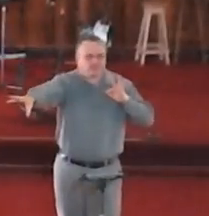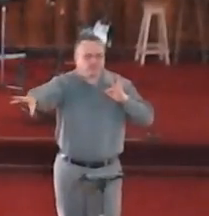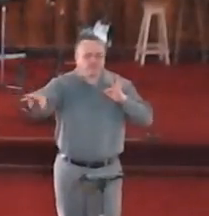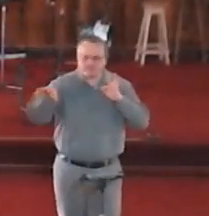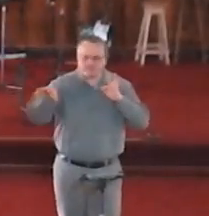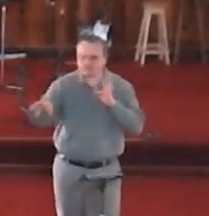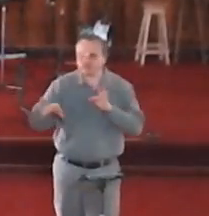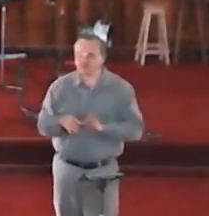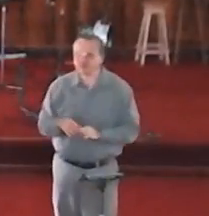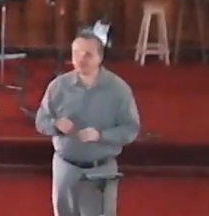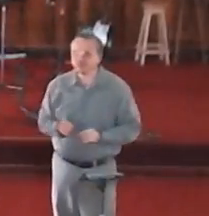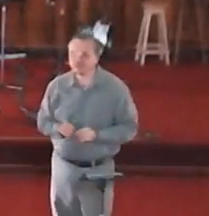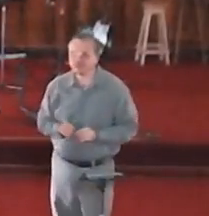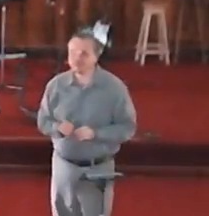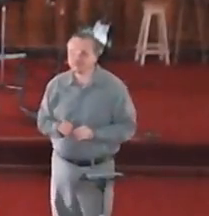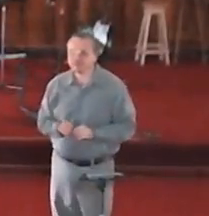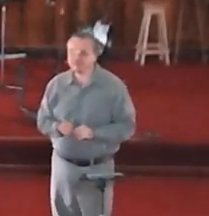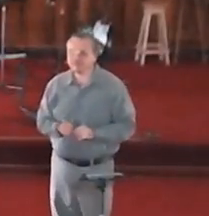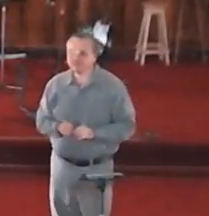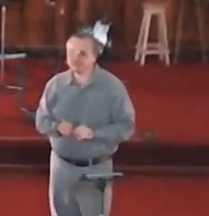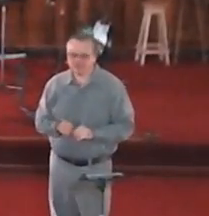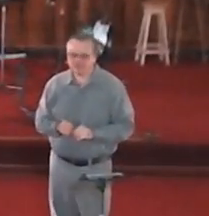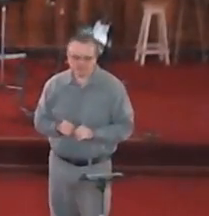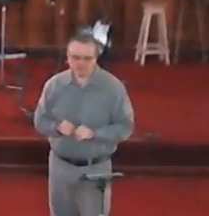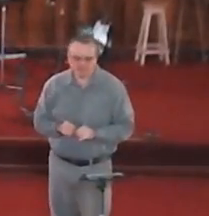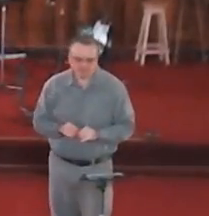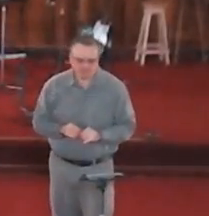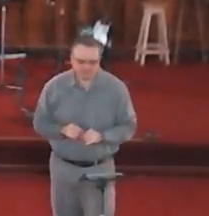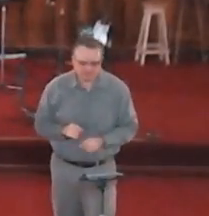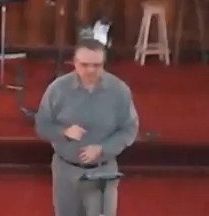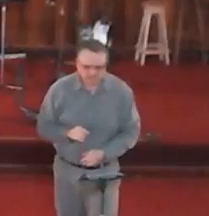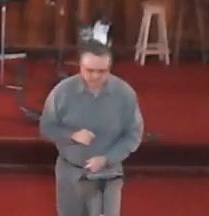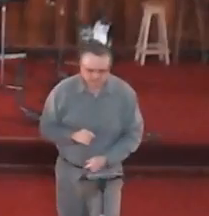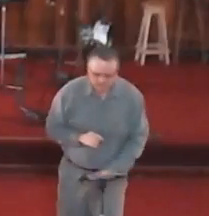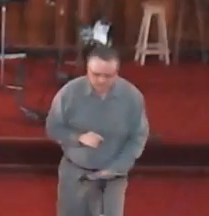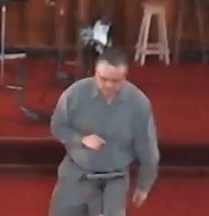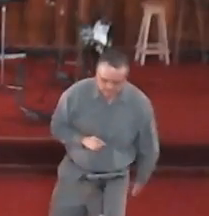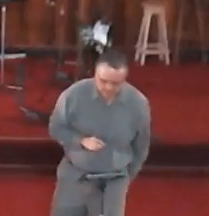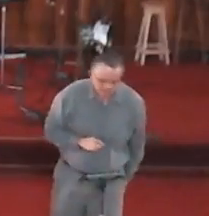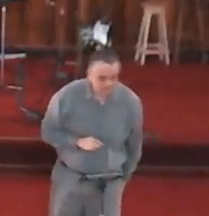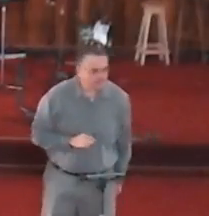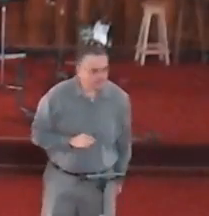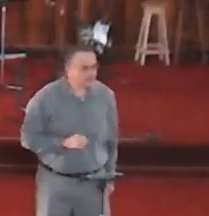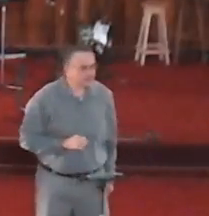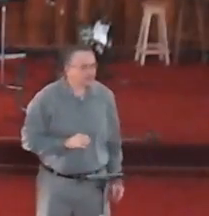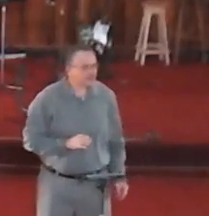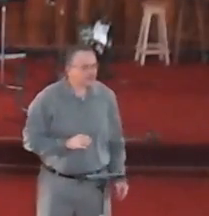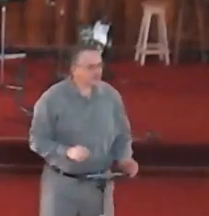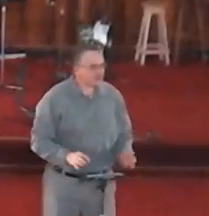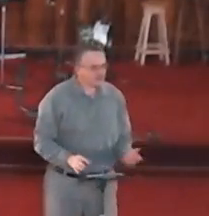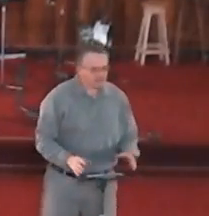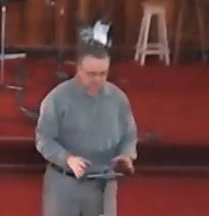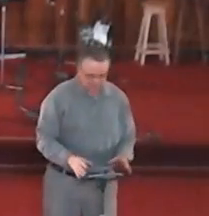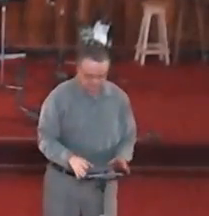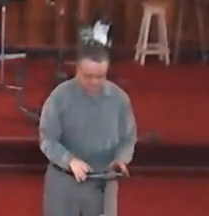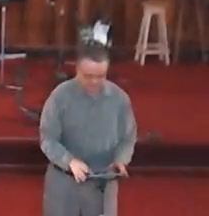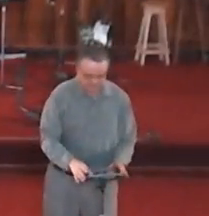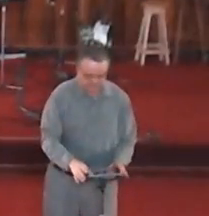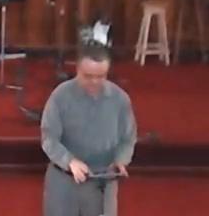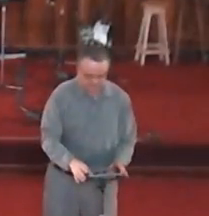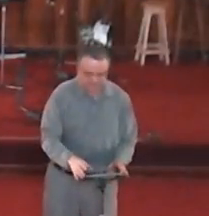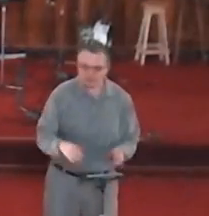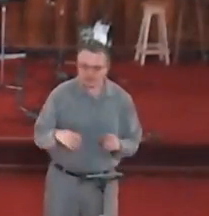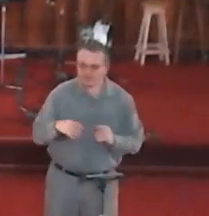enviados a misiones por Dios. Verse 1 listed 6 people, and out of these 6, 2 were set aside to go off on